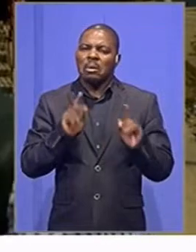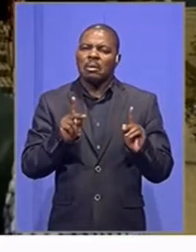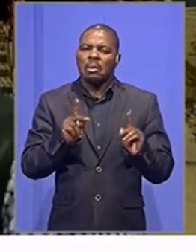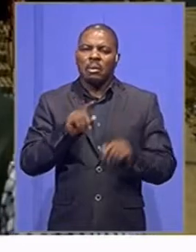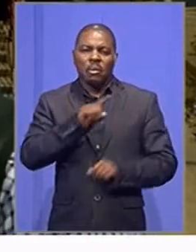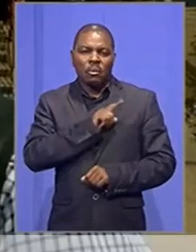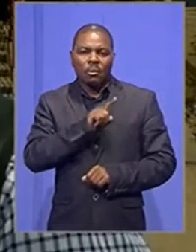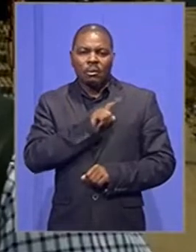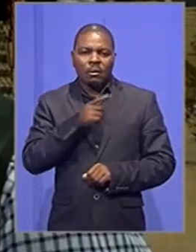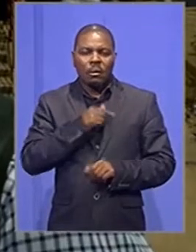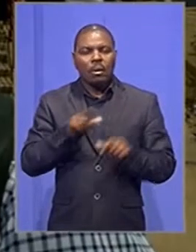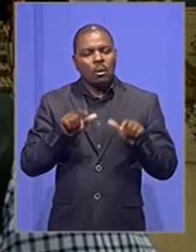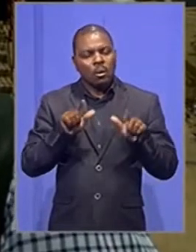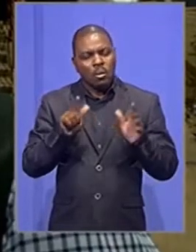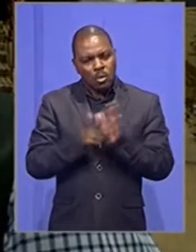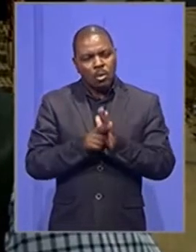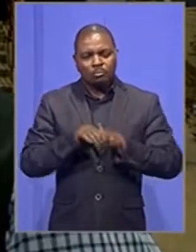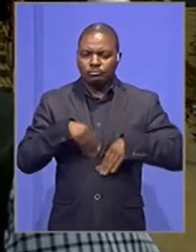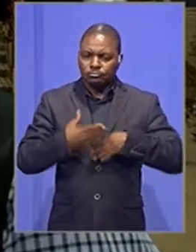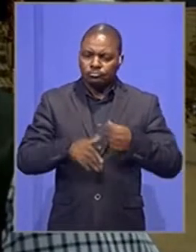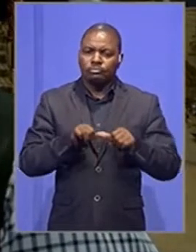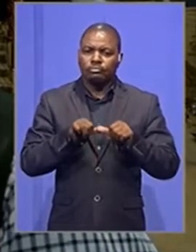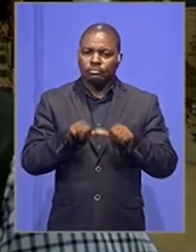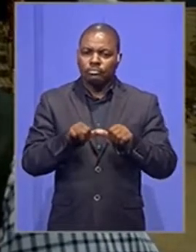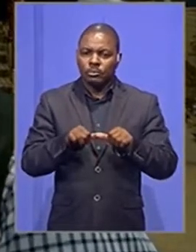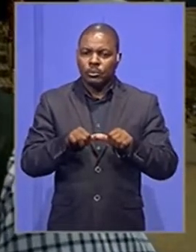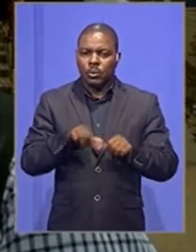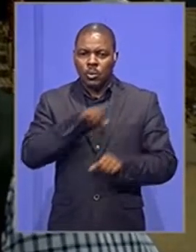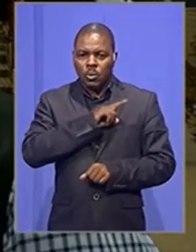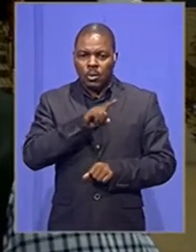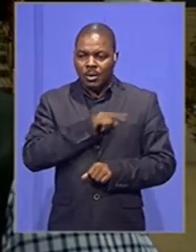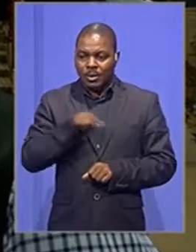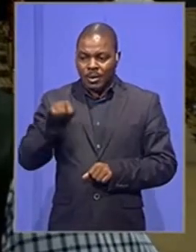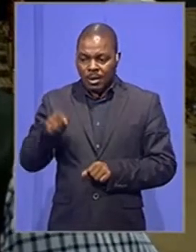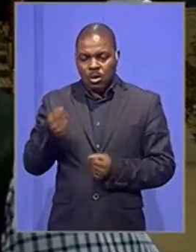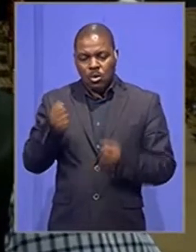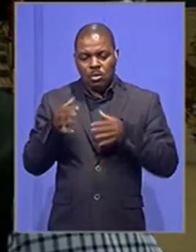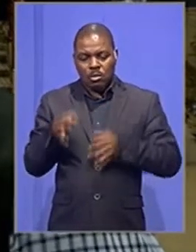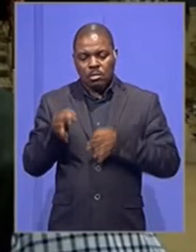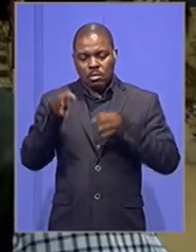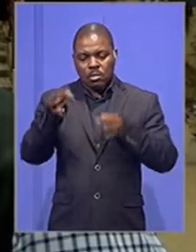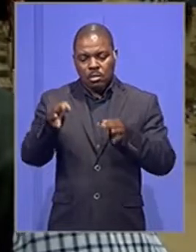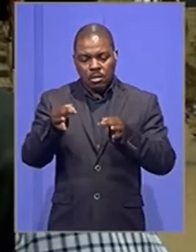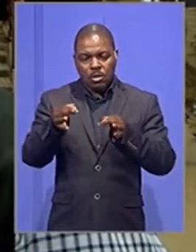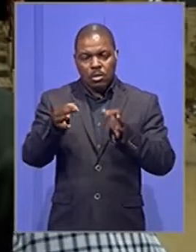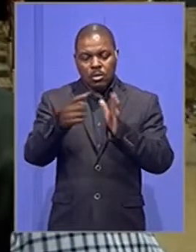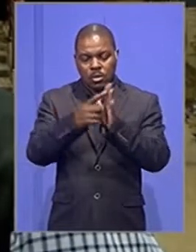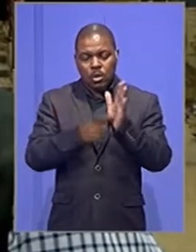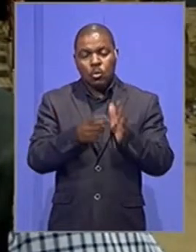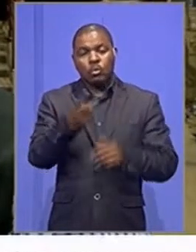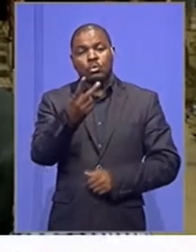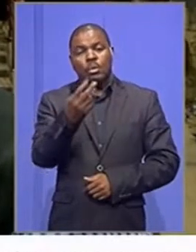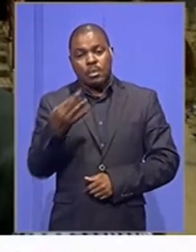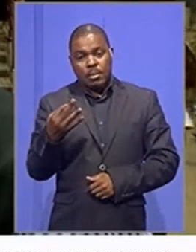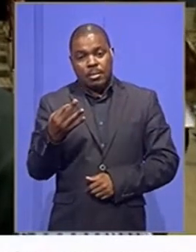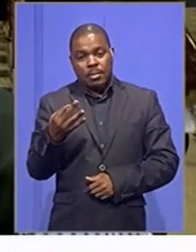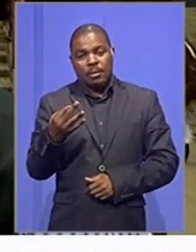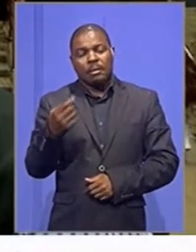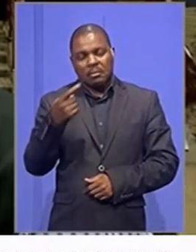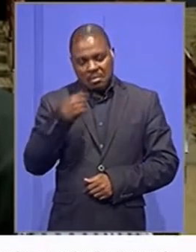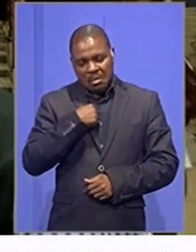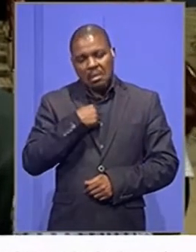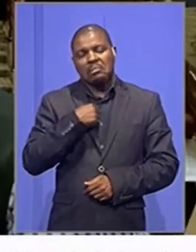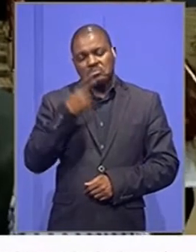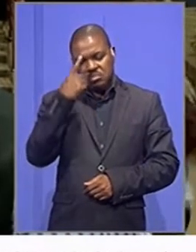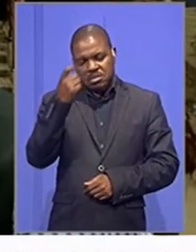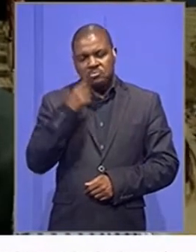it seems the law is taking its course. Since it has remanded this case for the 23, I think the law will